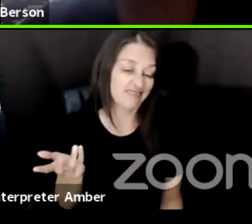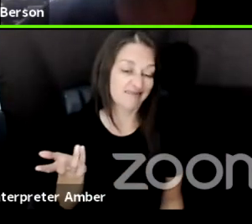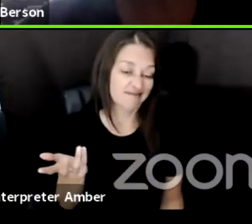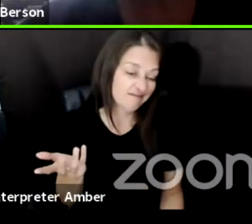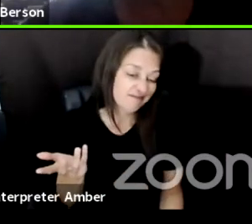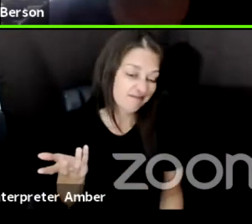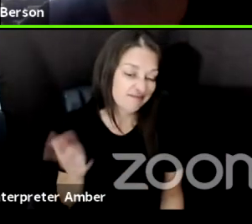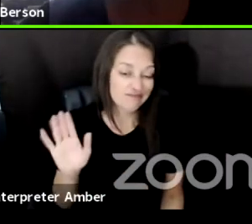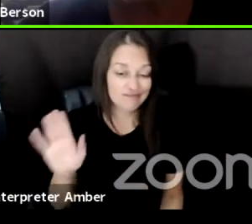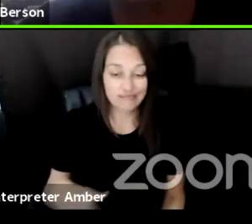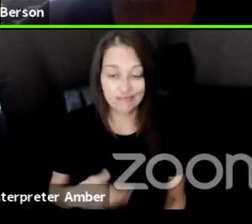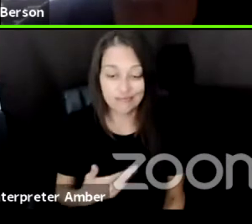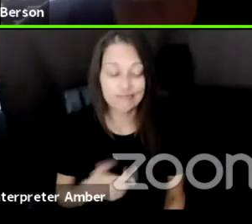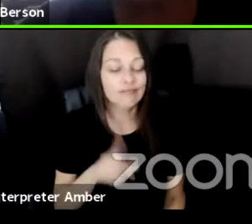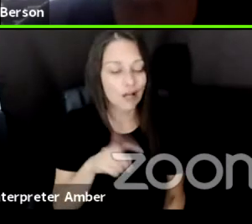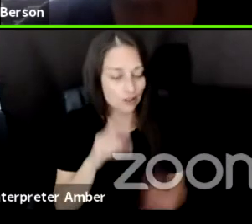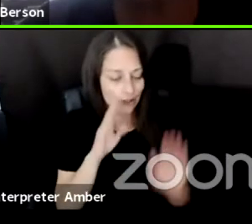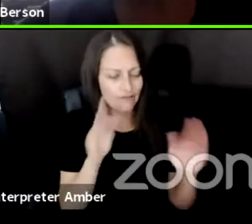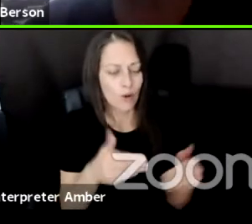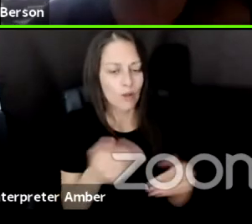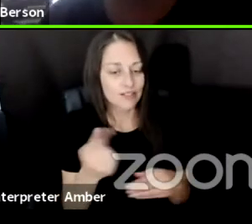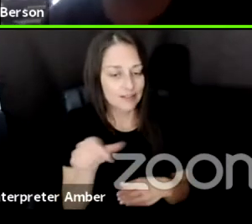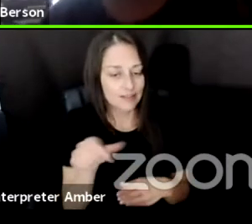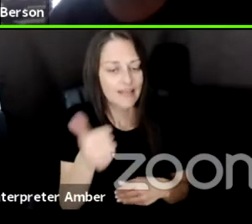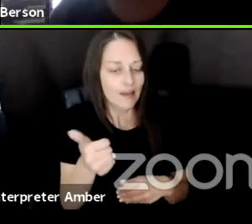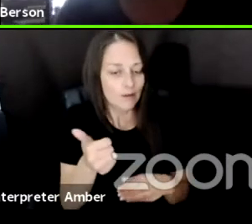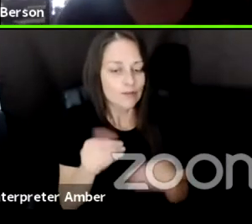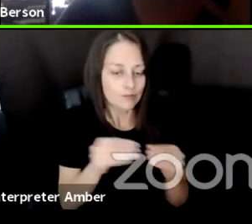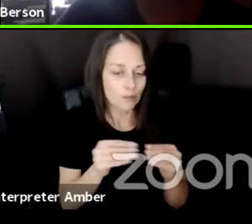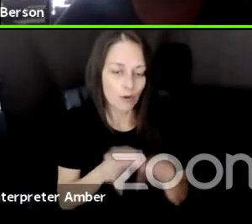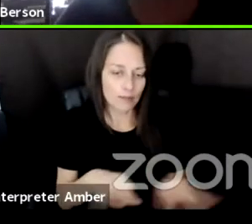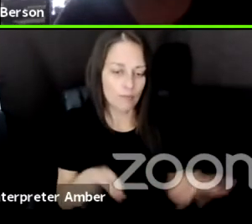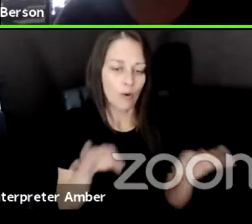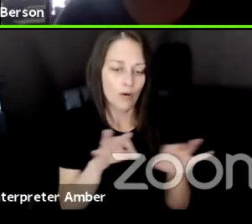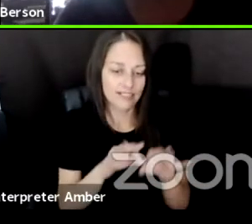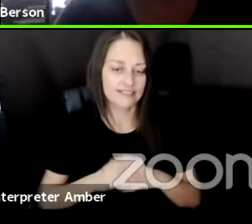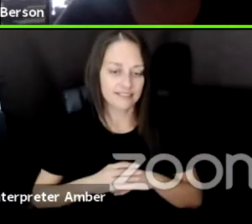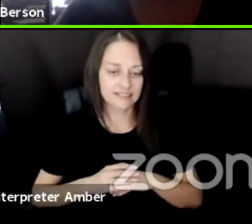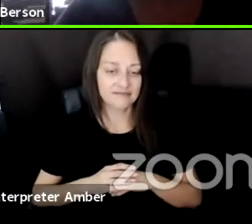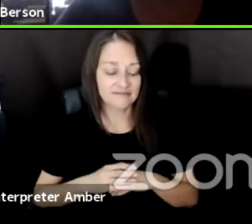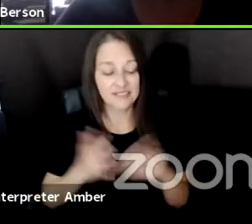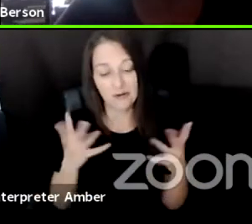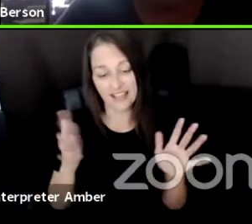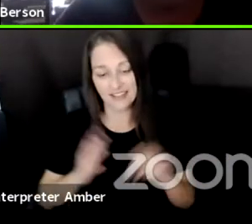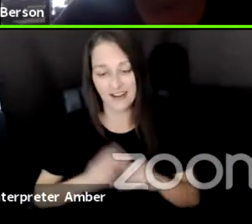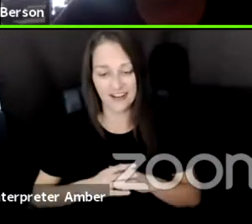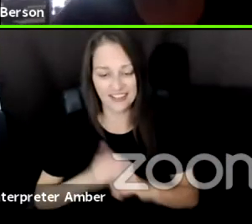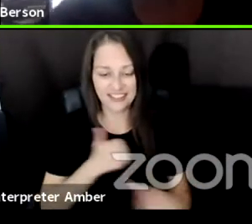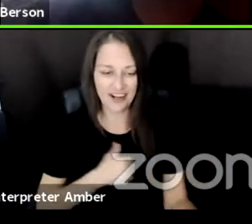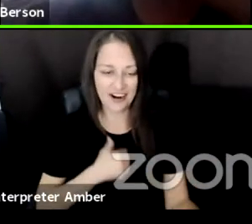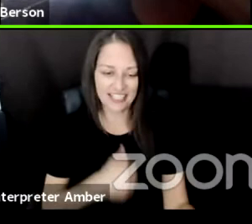to something that I think is more important. So that's it. Sorry.